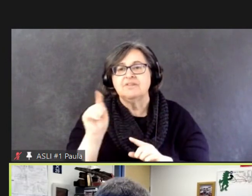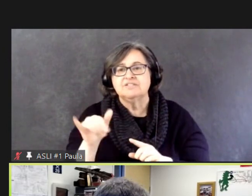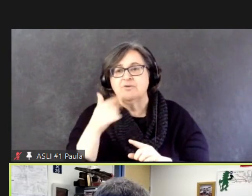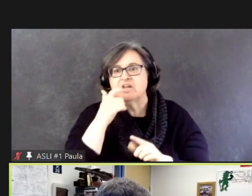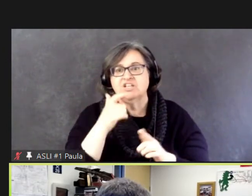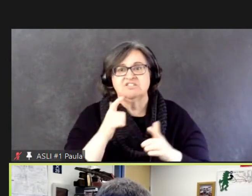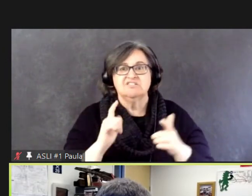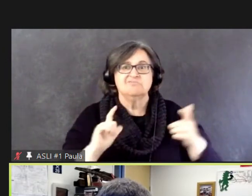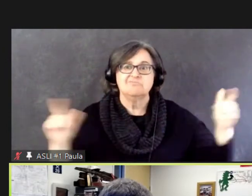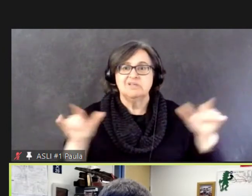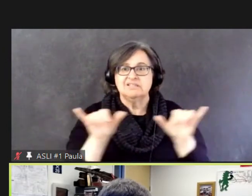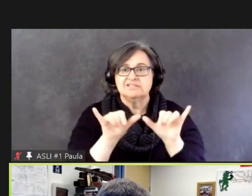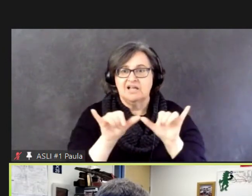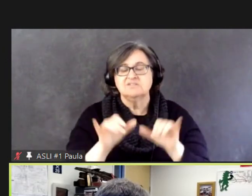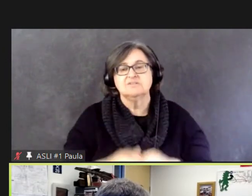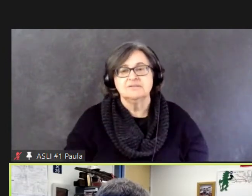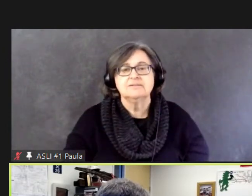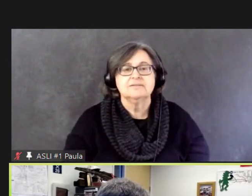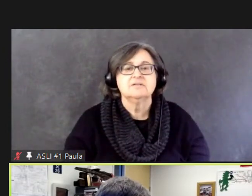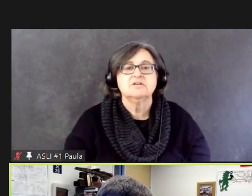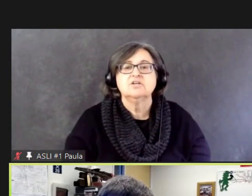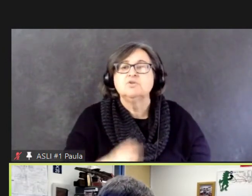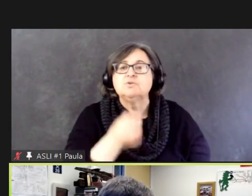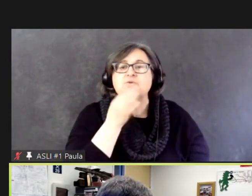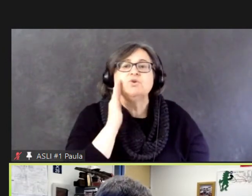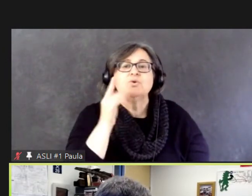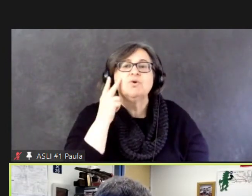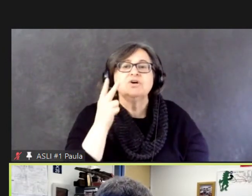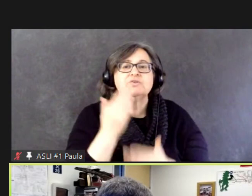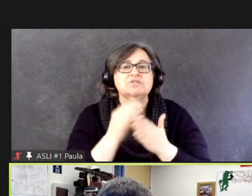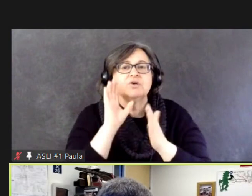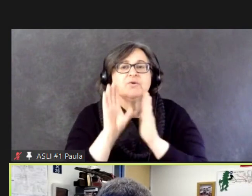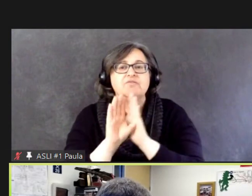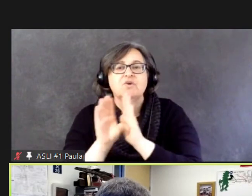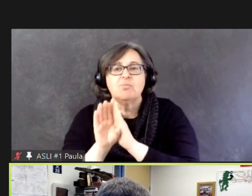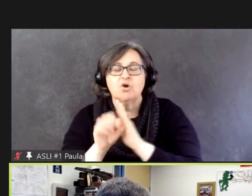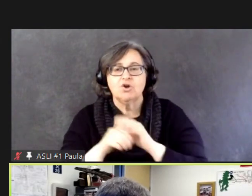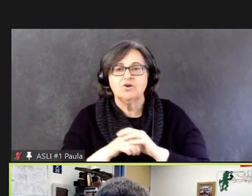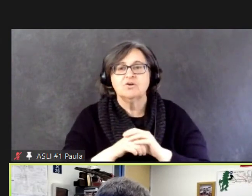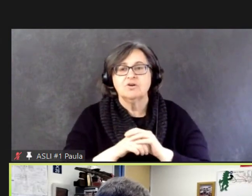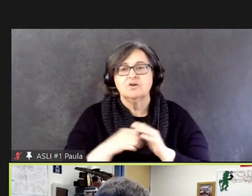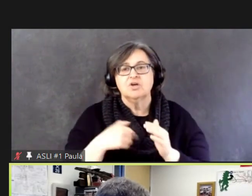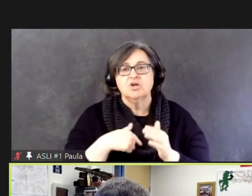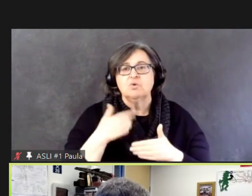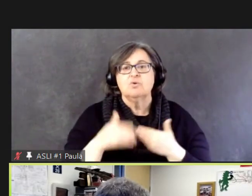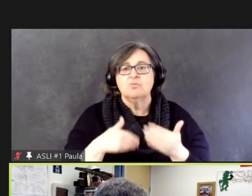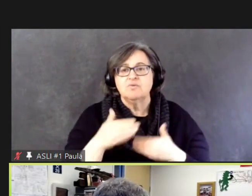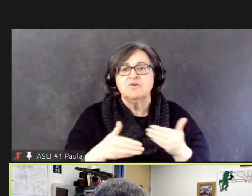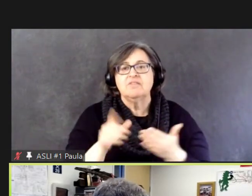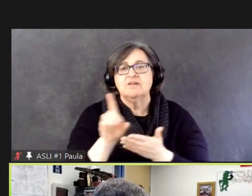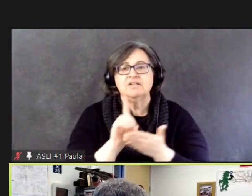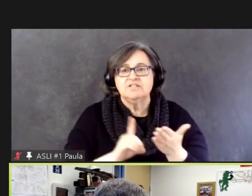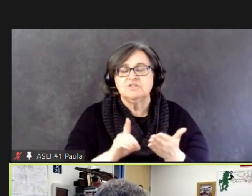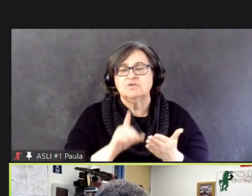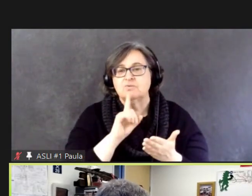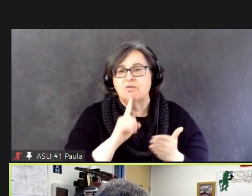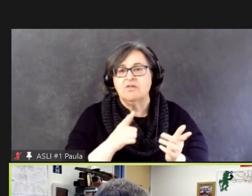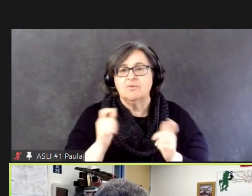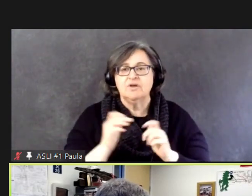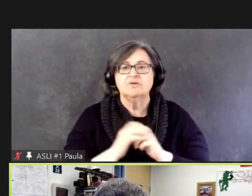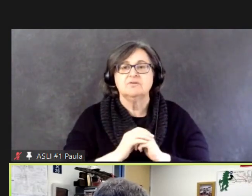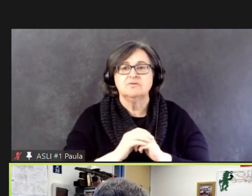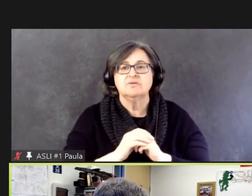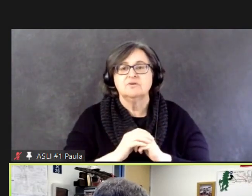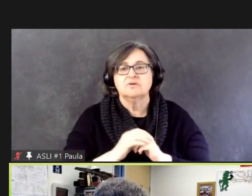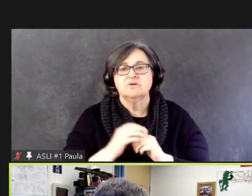the project itself. So in the upcoming months, you'll start to see some photos of the earthwork, and as we're moving through the design phase pretty quickly here,